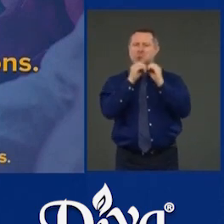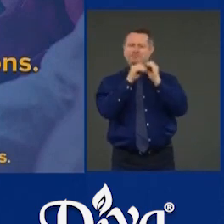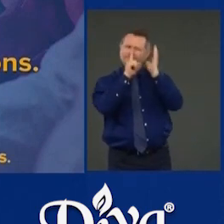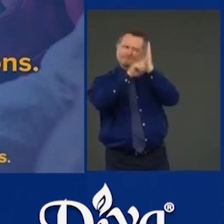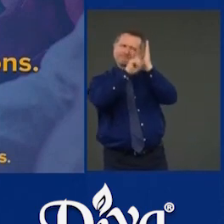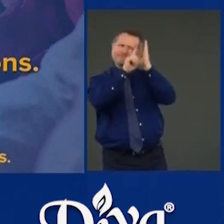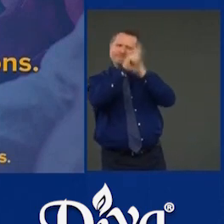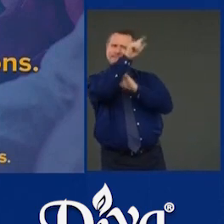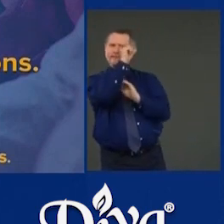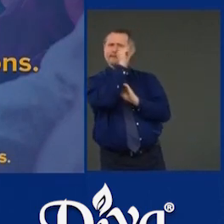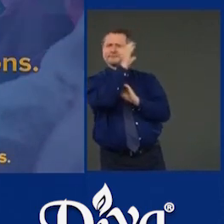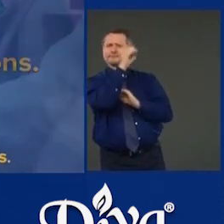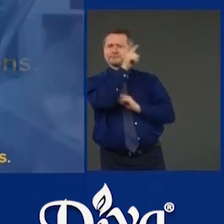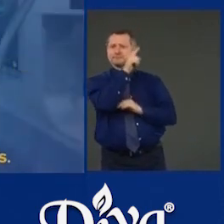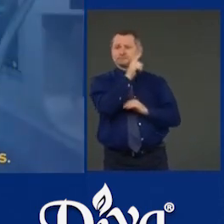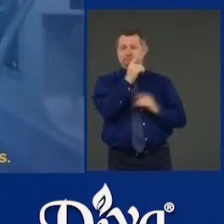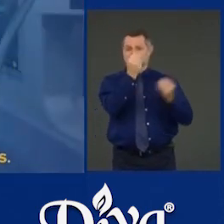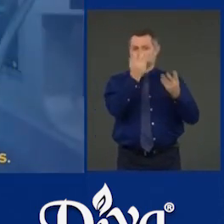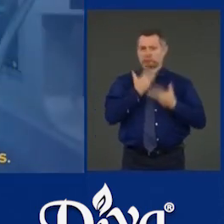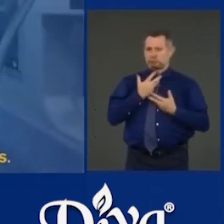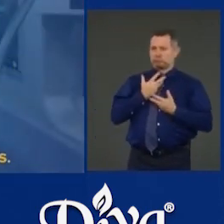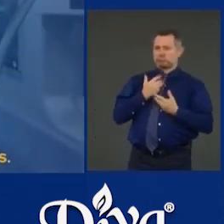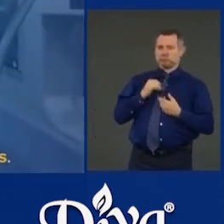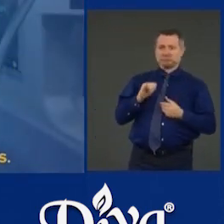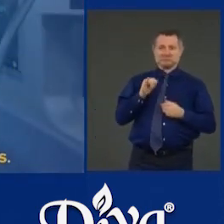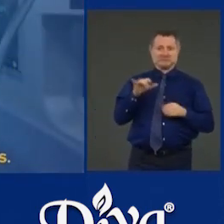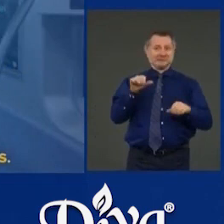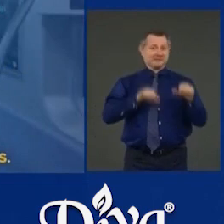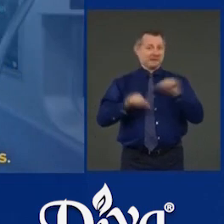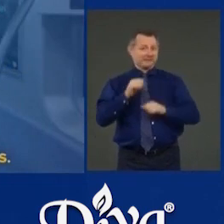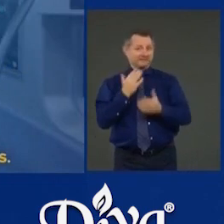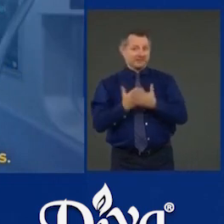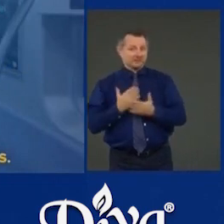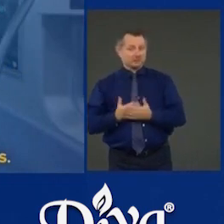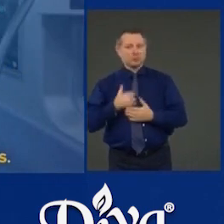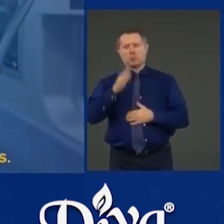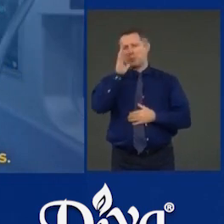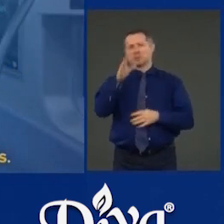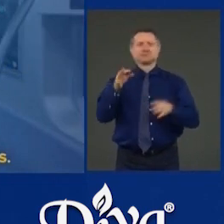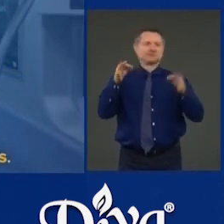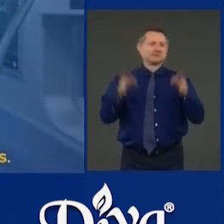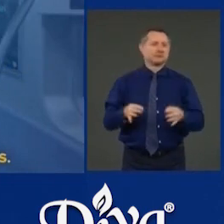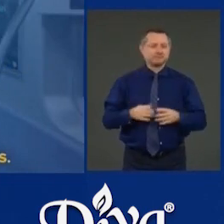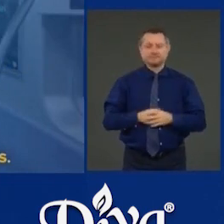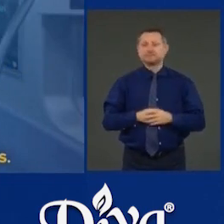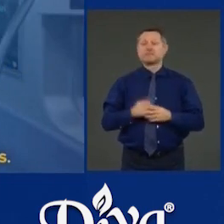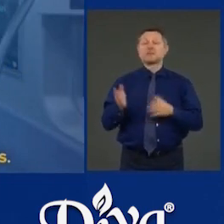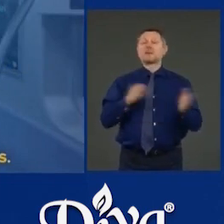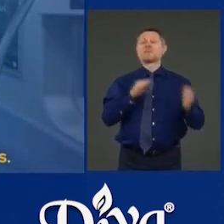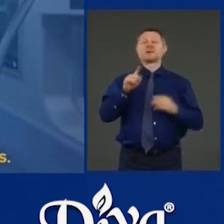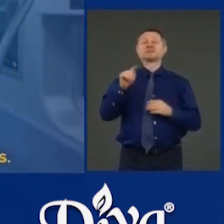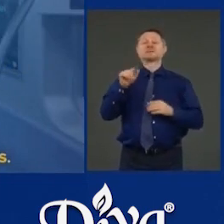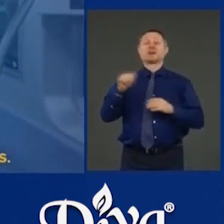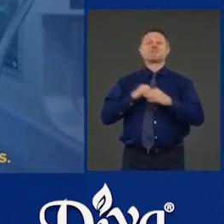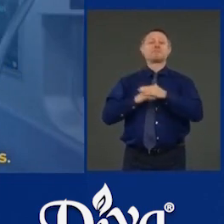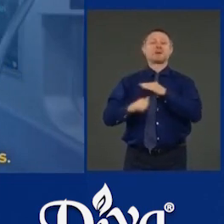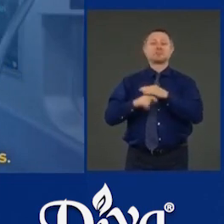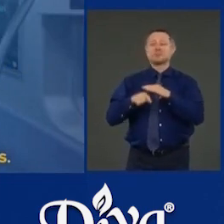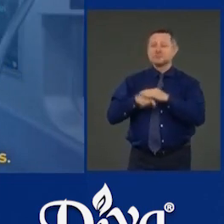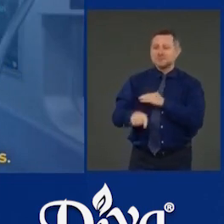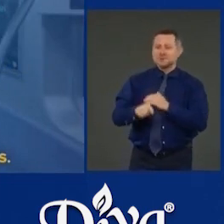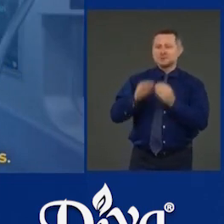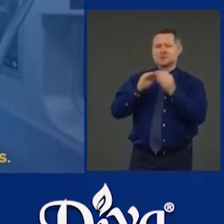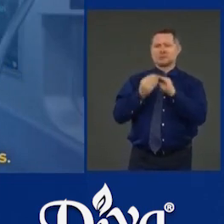more information, we'll make an informed decision. MTA subway system was up to the highest number of riders since this